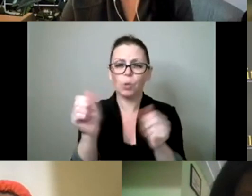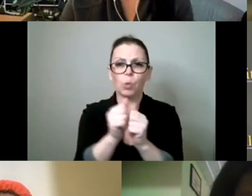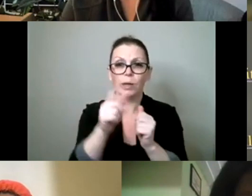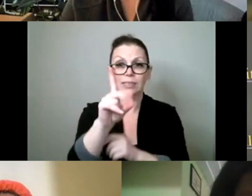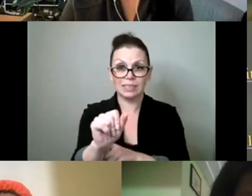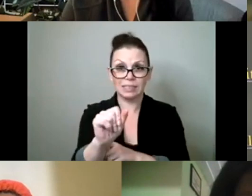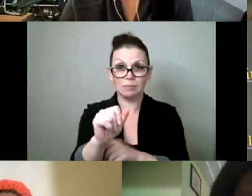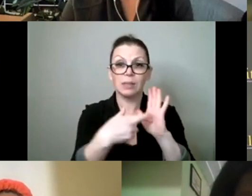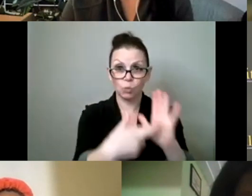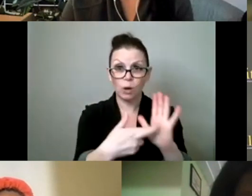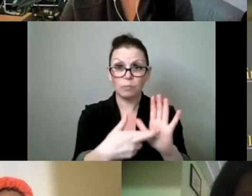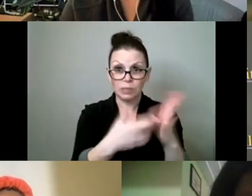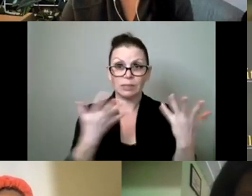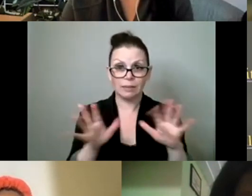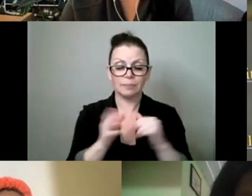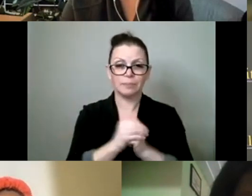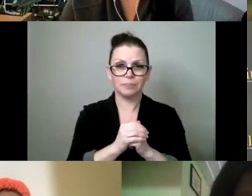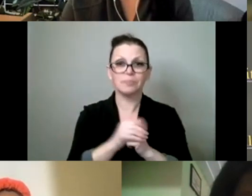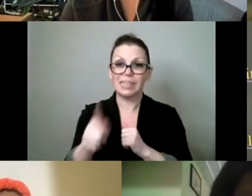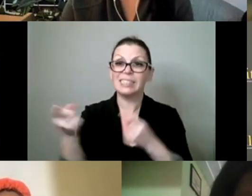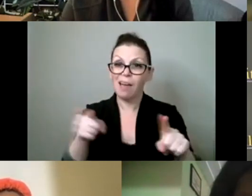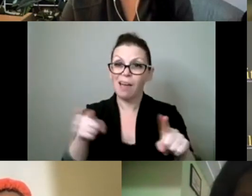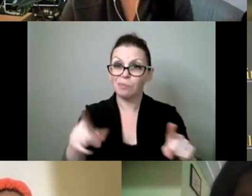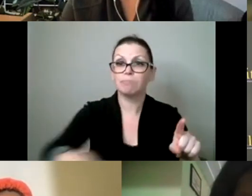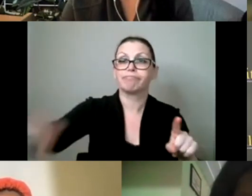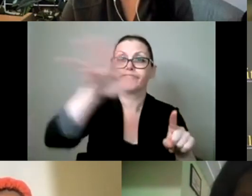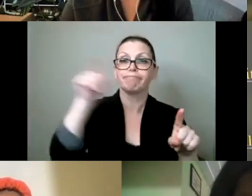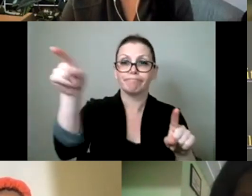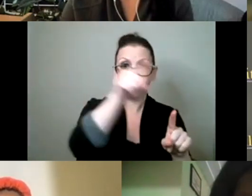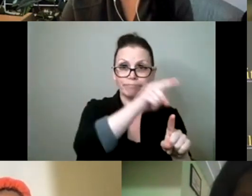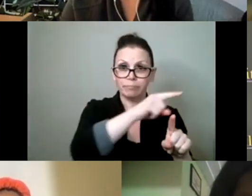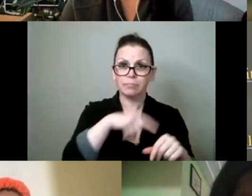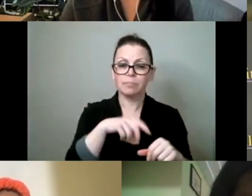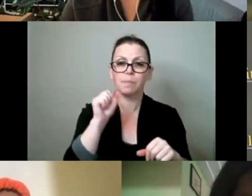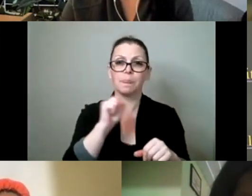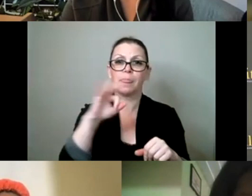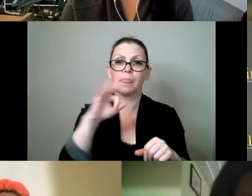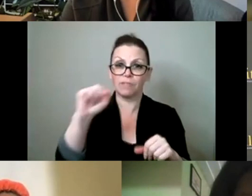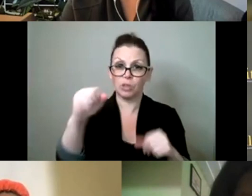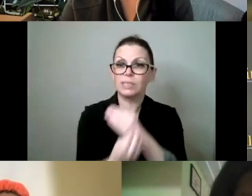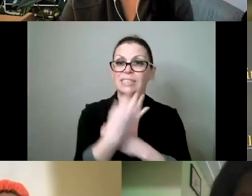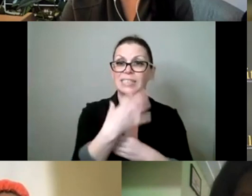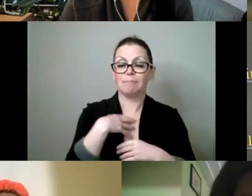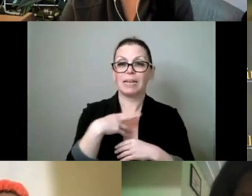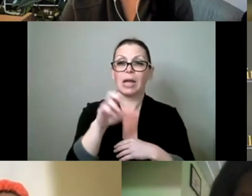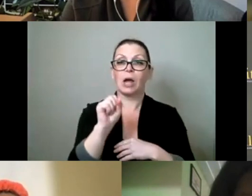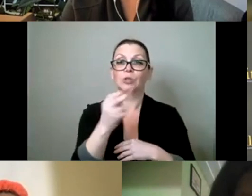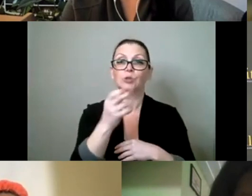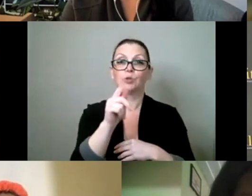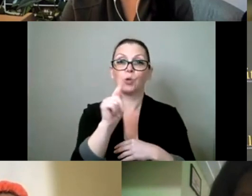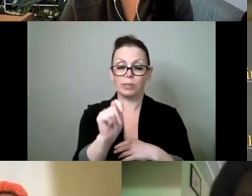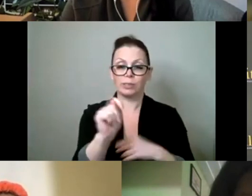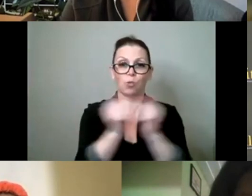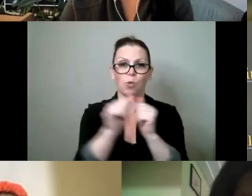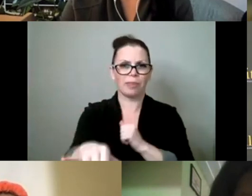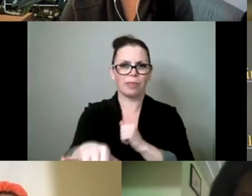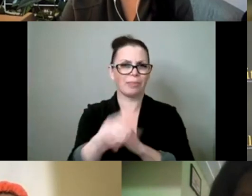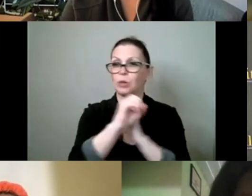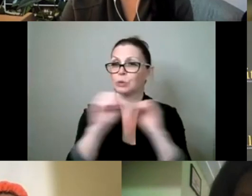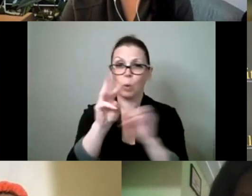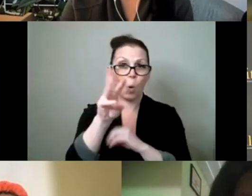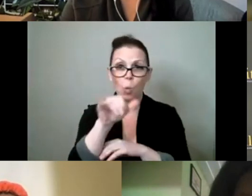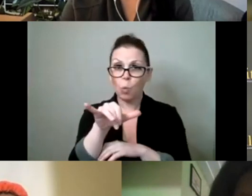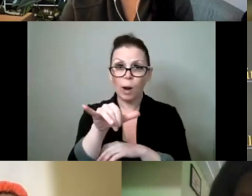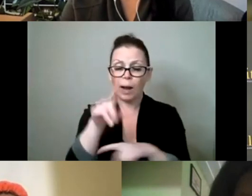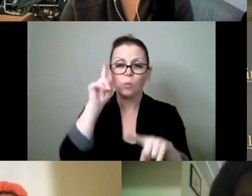disability representation. It's out there, and if it could, you could send me a short with that, there is no way we cannot do